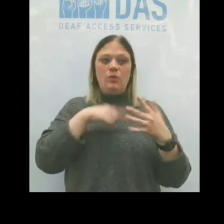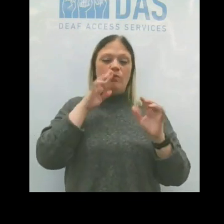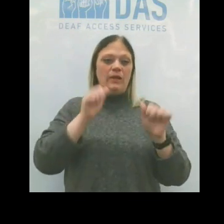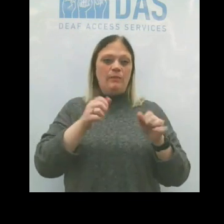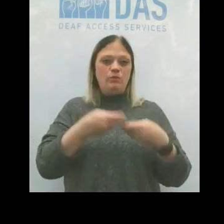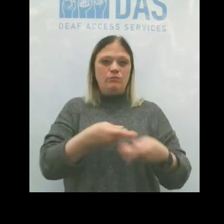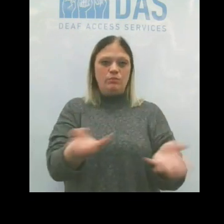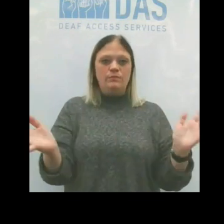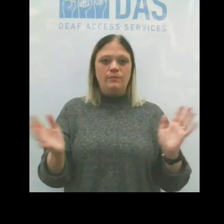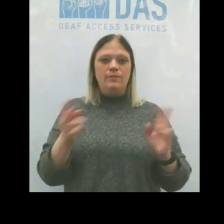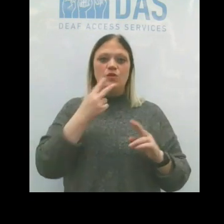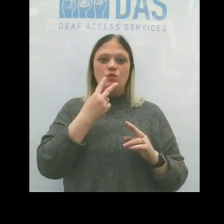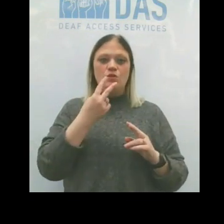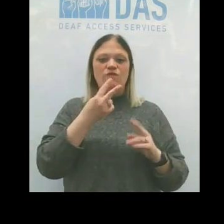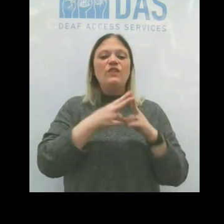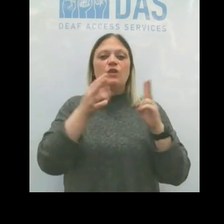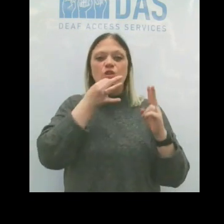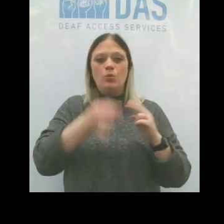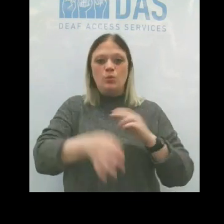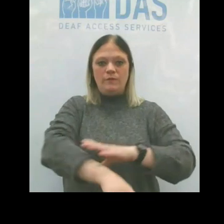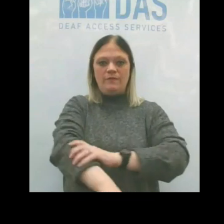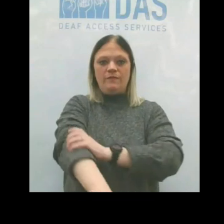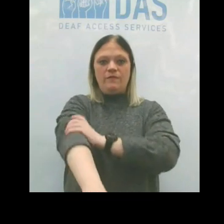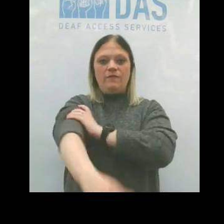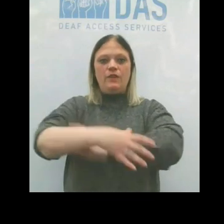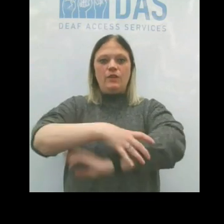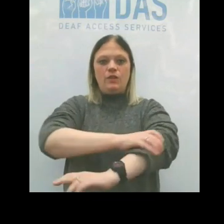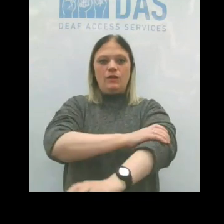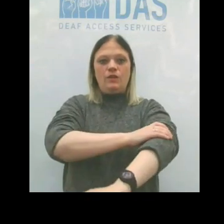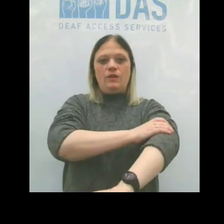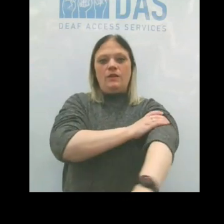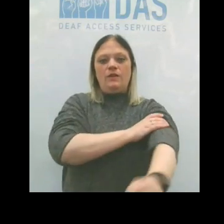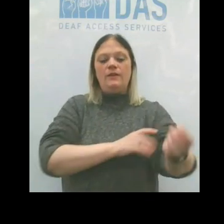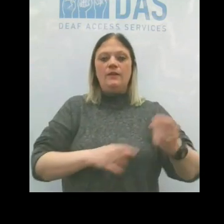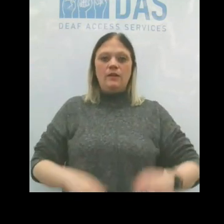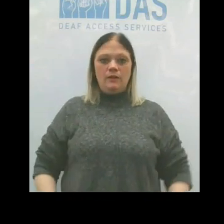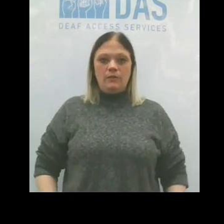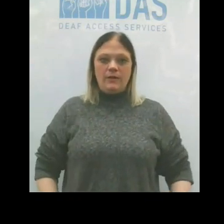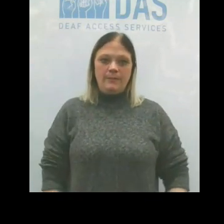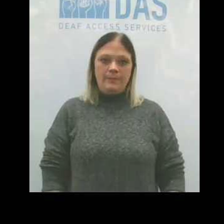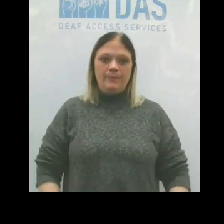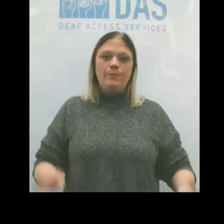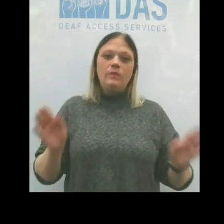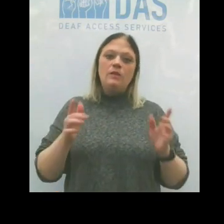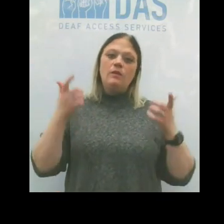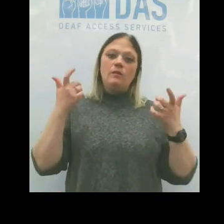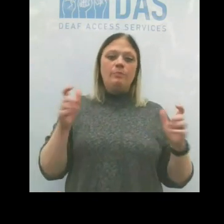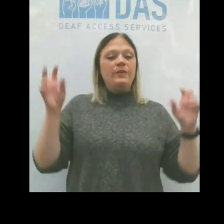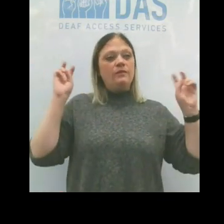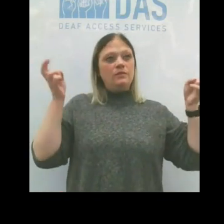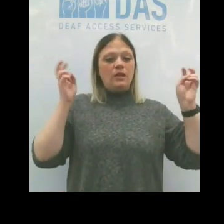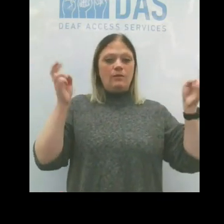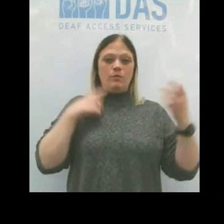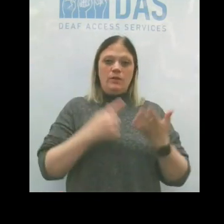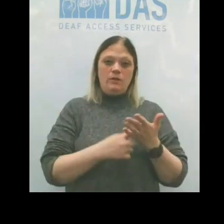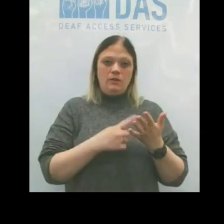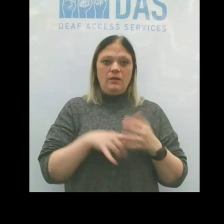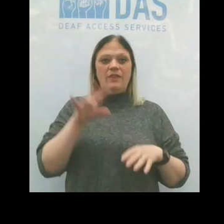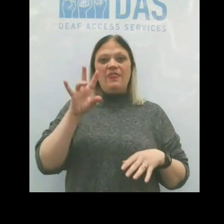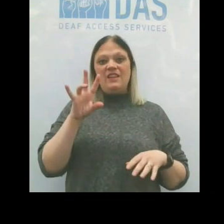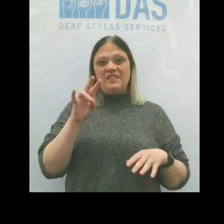distribute them very soon. Reopening, of course, is a big topic. Everybody knows about what we've been talking about in the 7